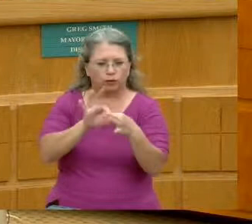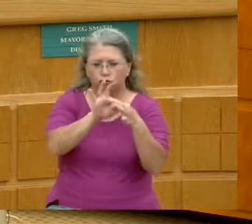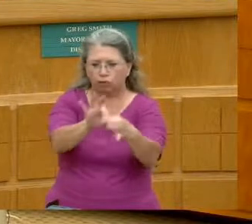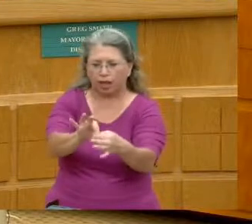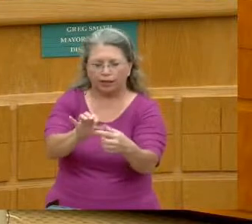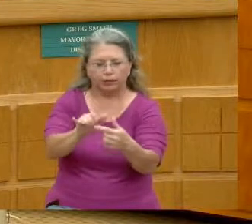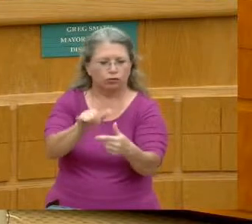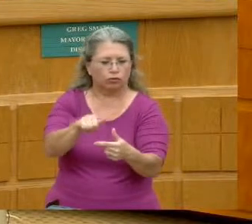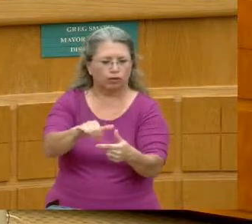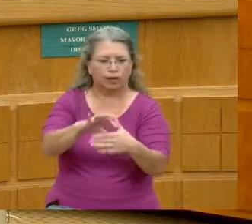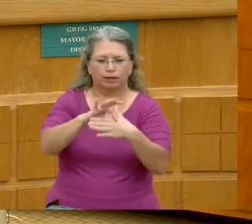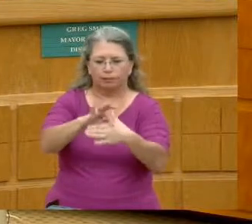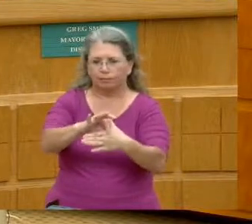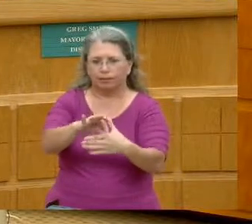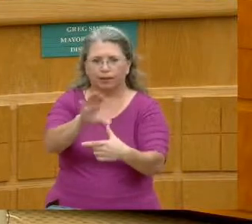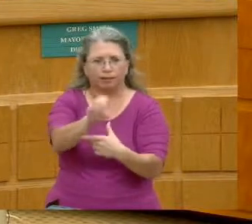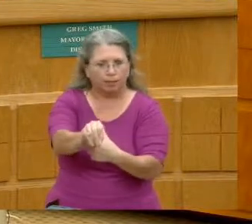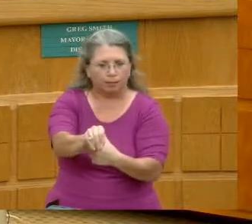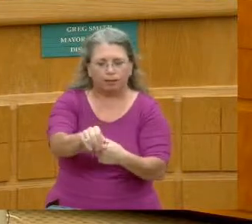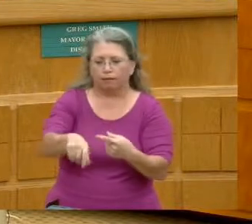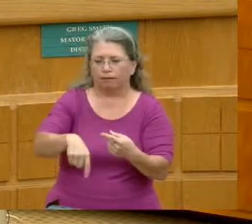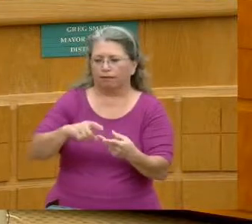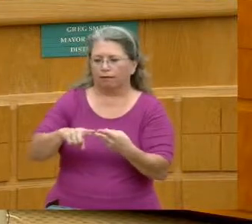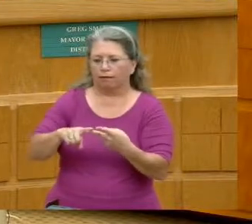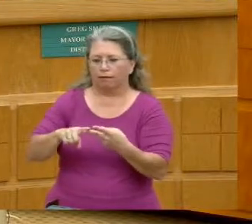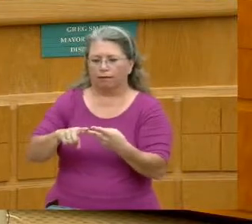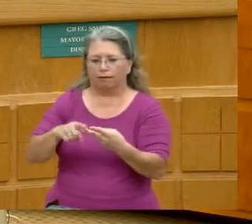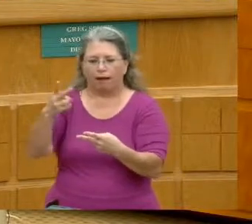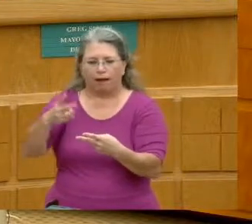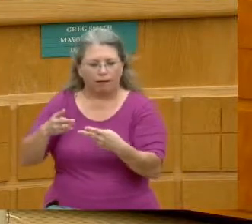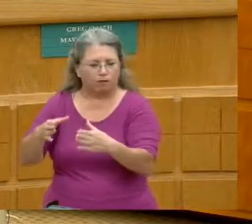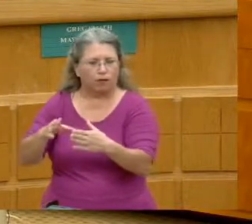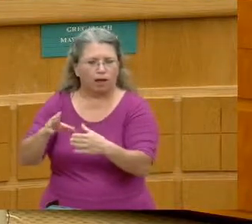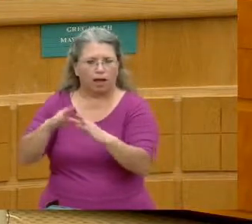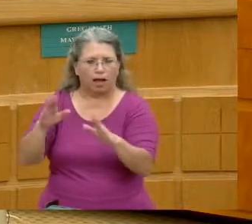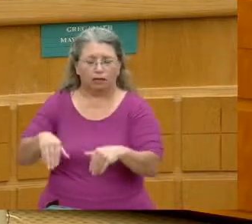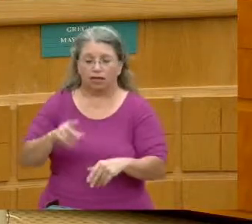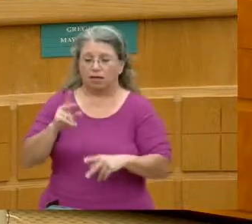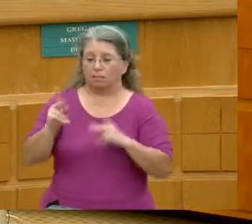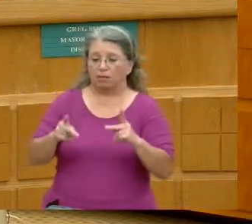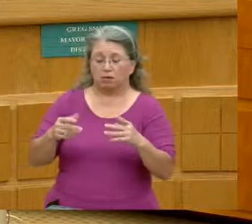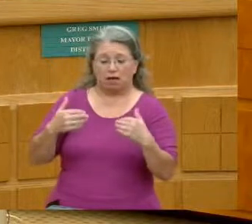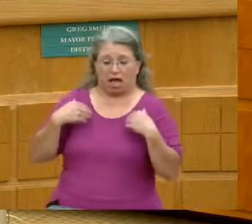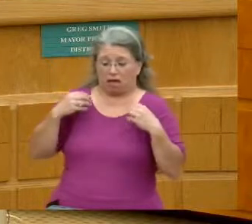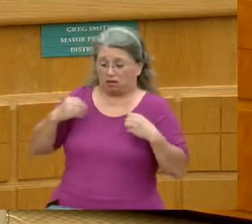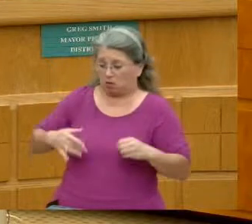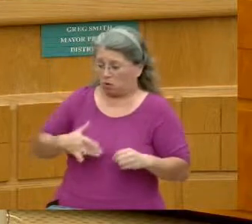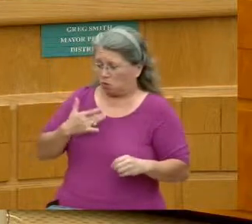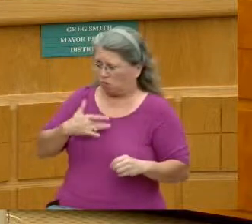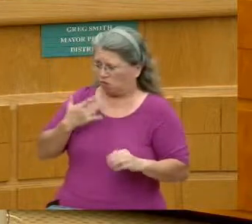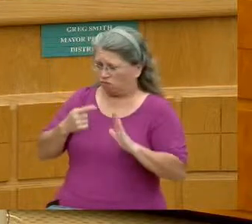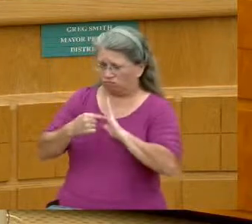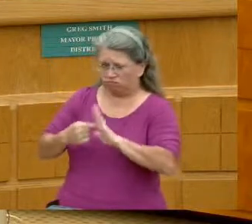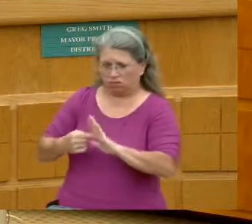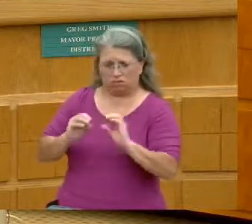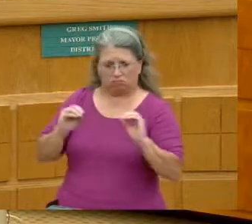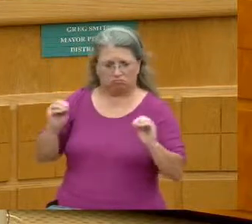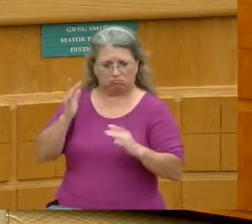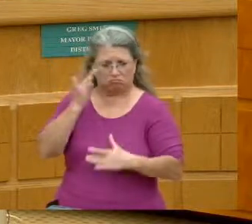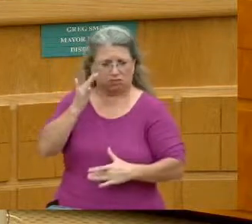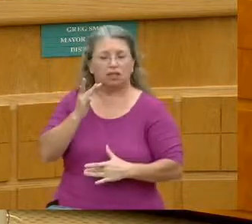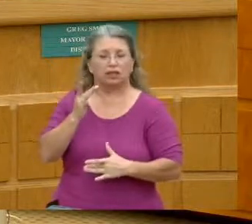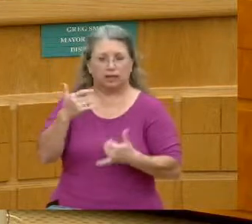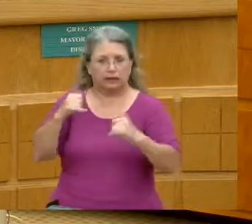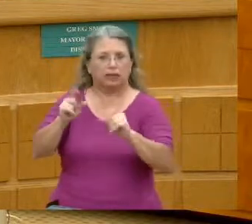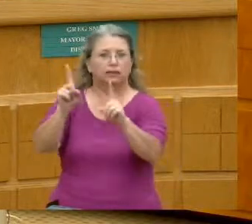or a meatpacking plant. People were getting tested that had no symptoms, never had any symptoms. And that testing is